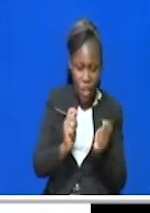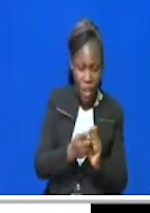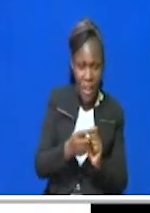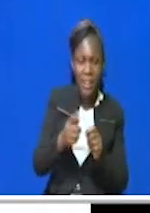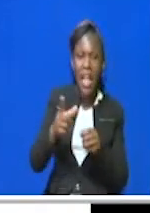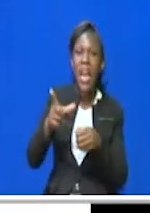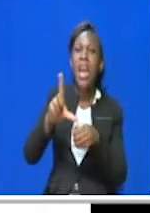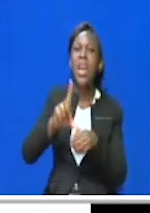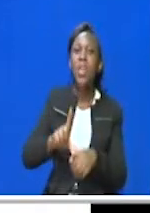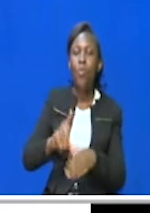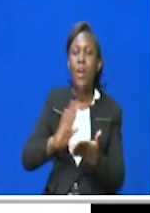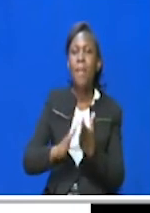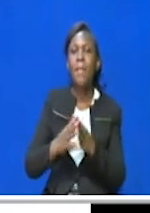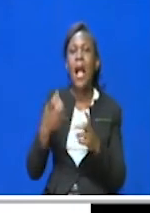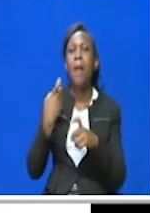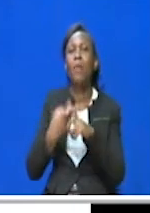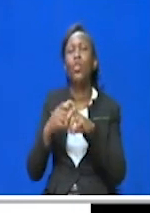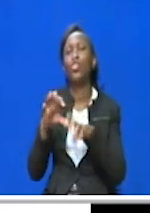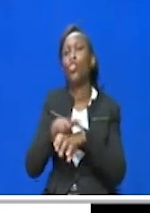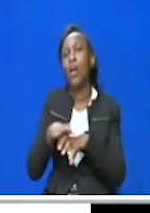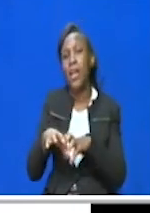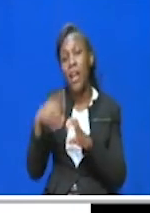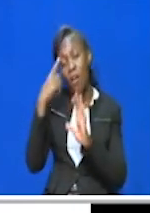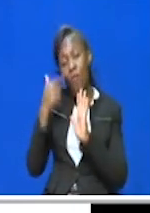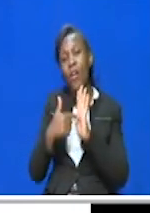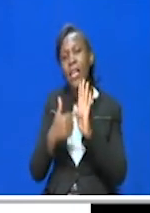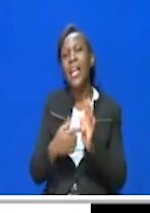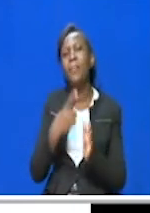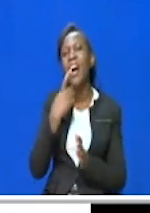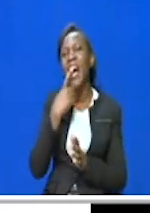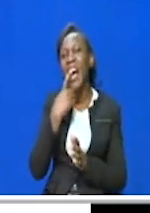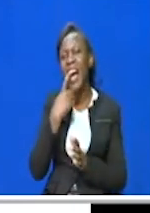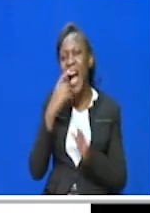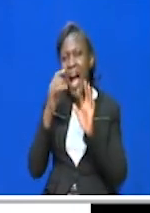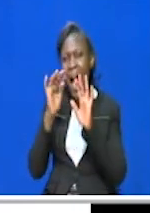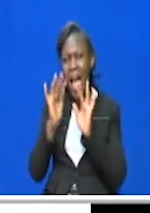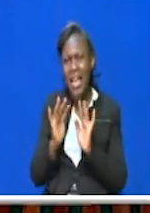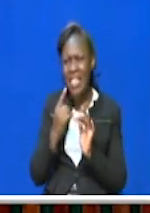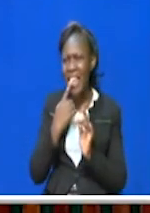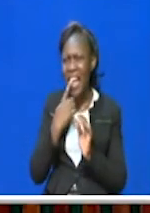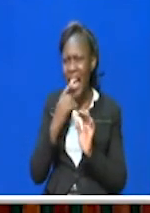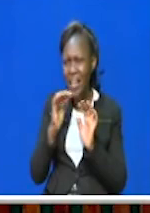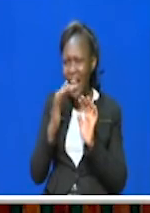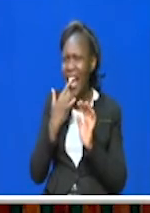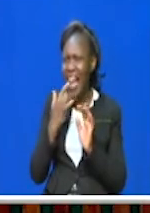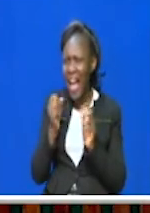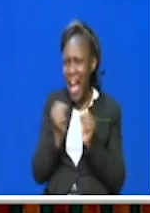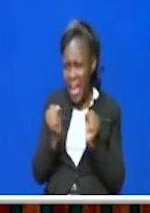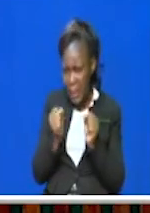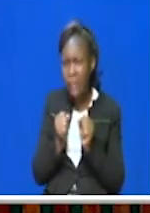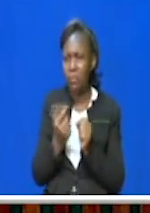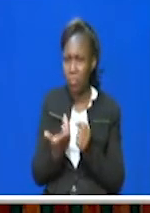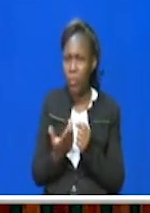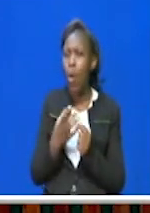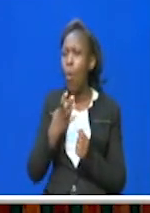liquid to solid. E.g., if you take ice, ice is in solid form. Liquid water is in